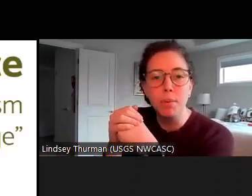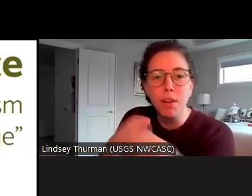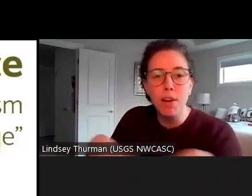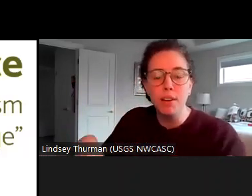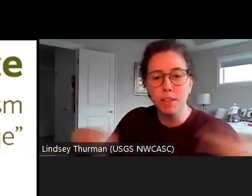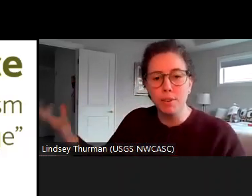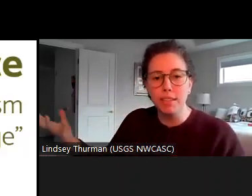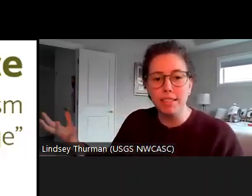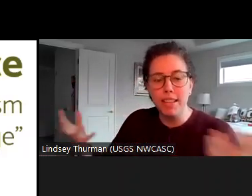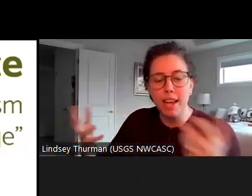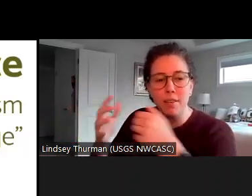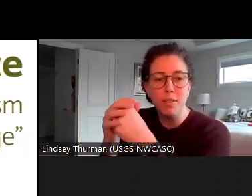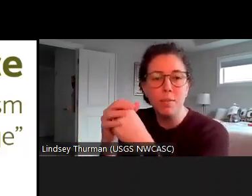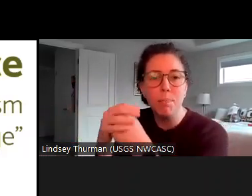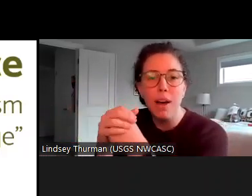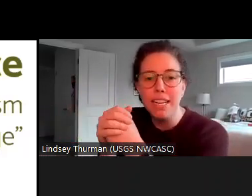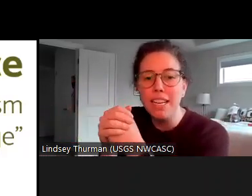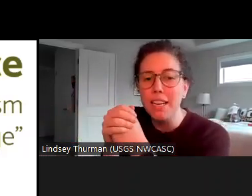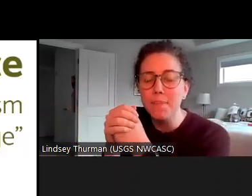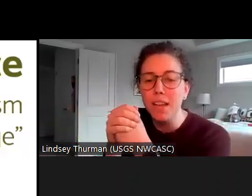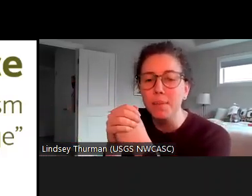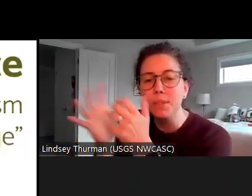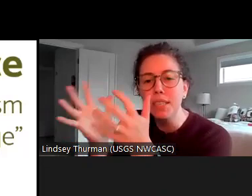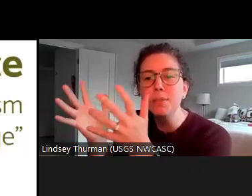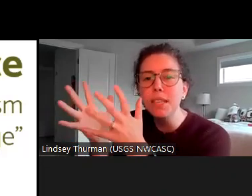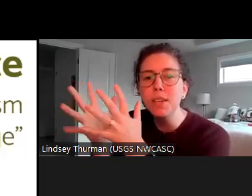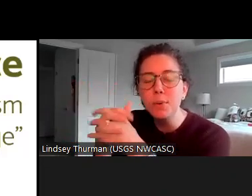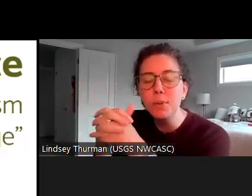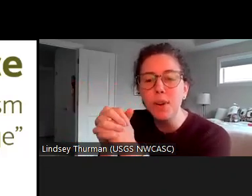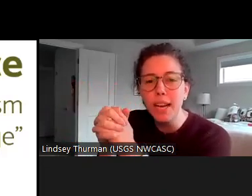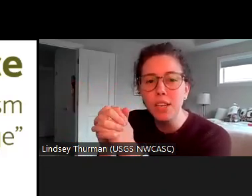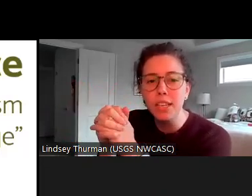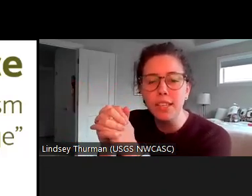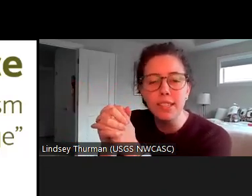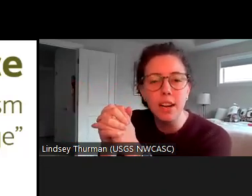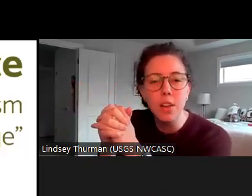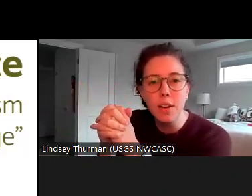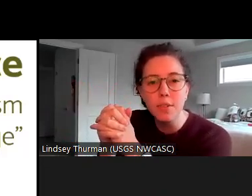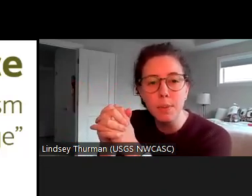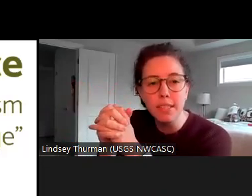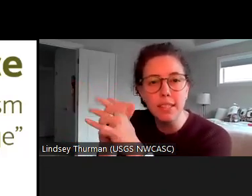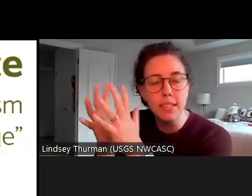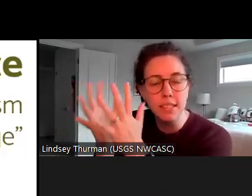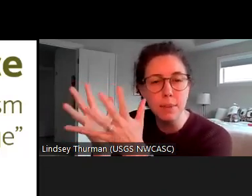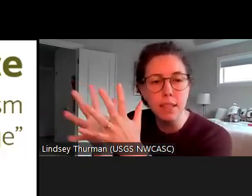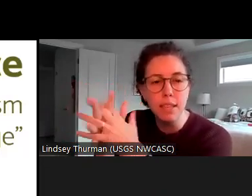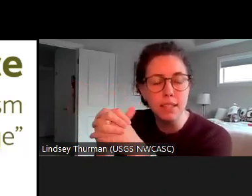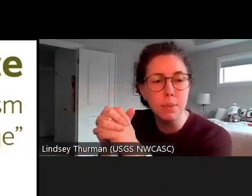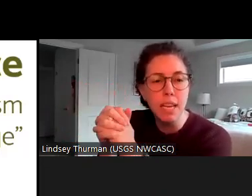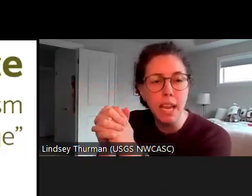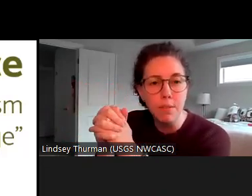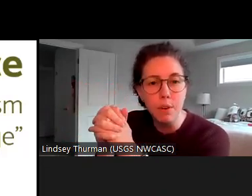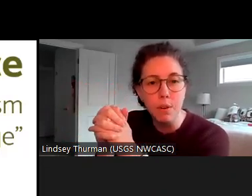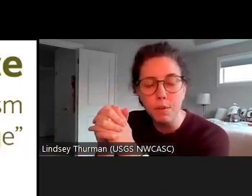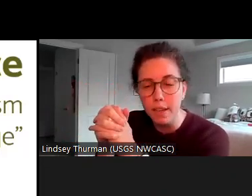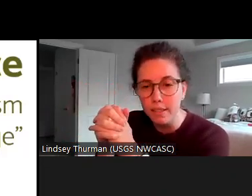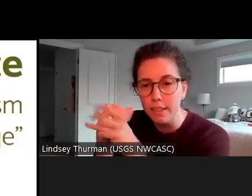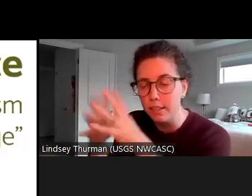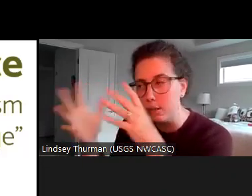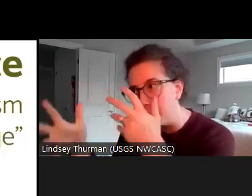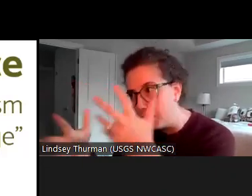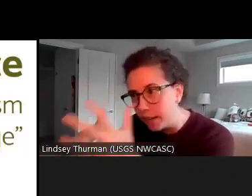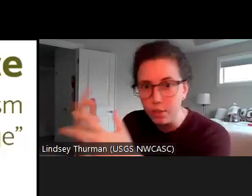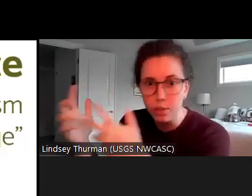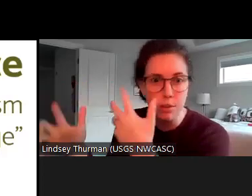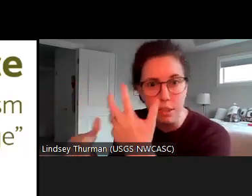more oblong to release that body heat. So these are really cool strategies, and a lot of species exhibit these